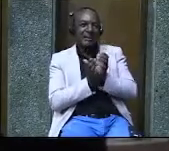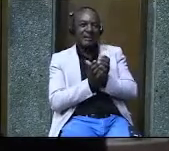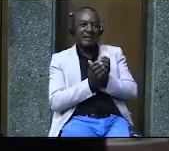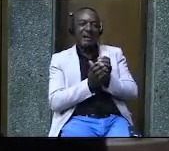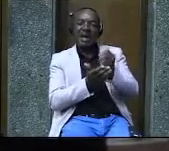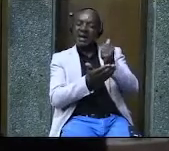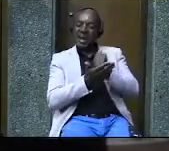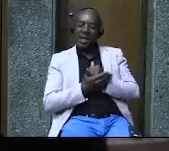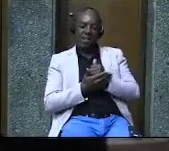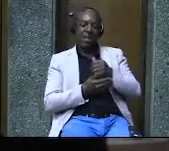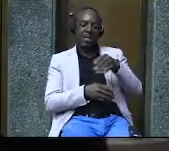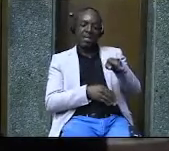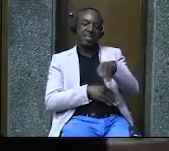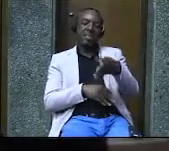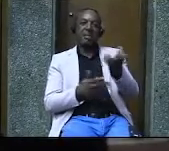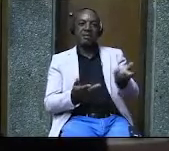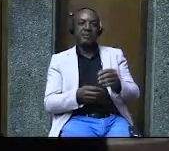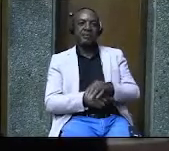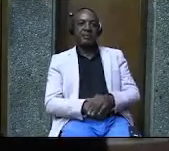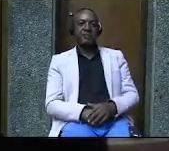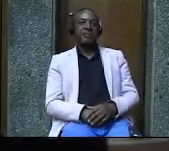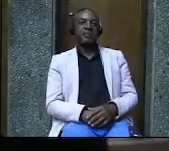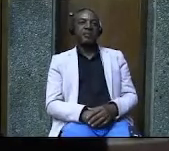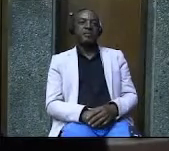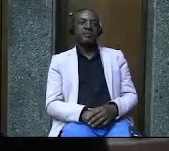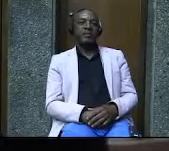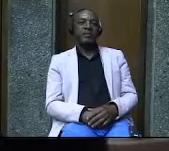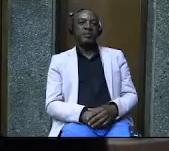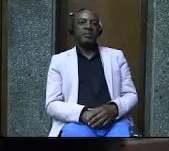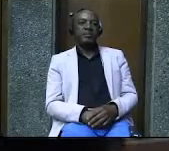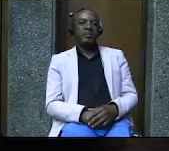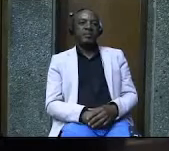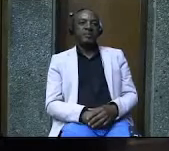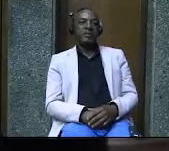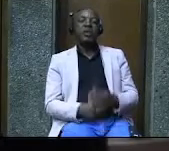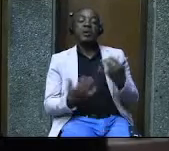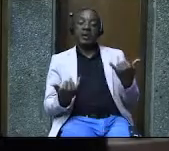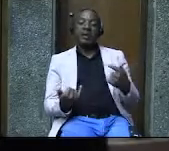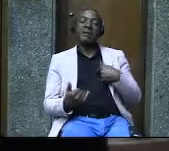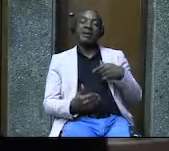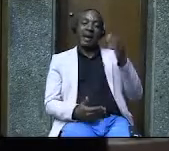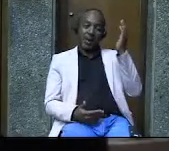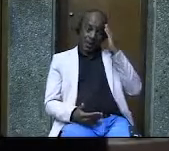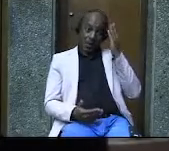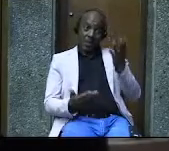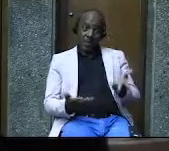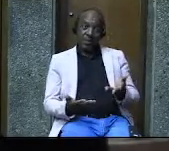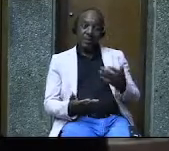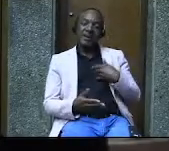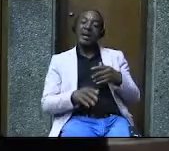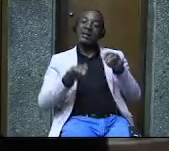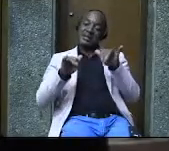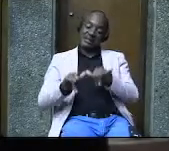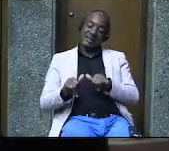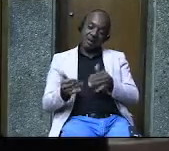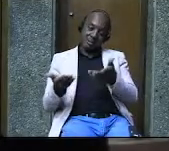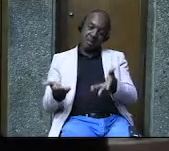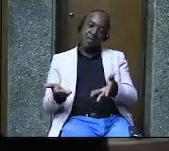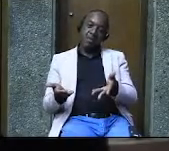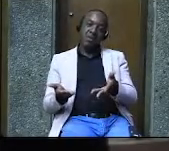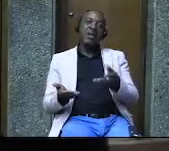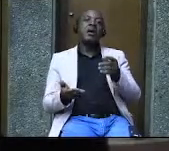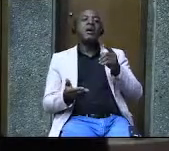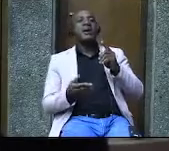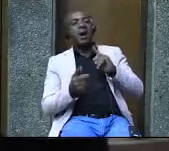any progress. So currently, I know for a fact, reduzi monana retlo